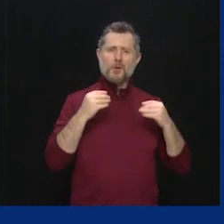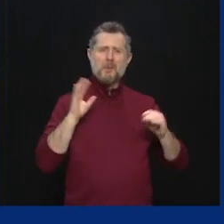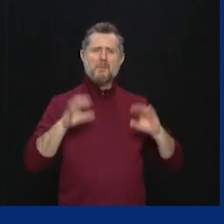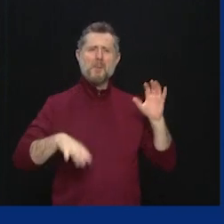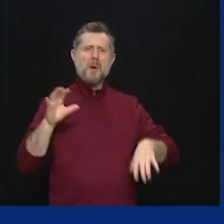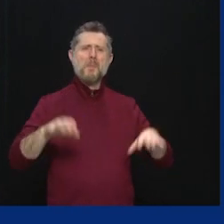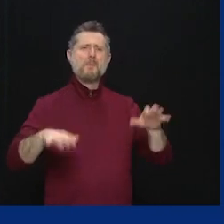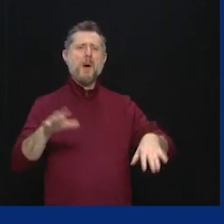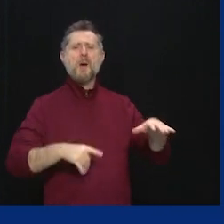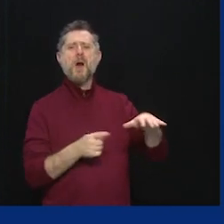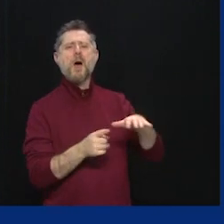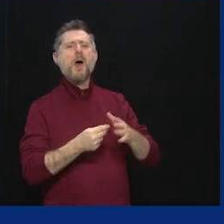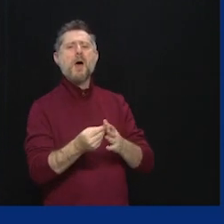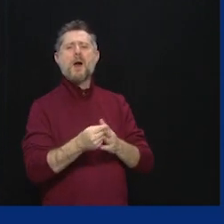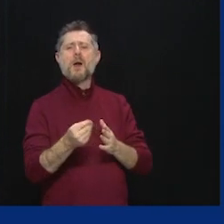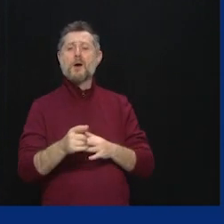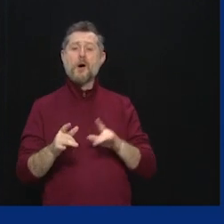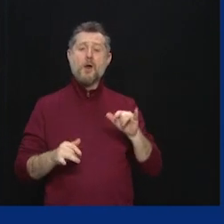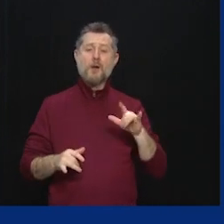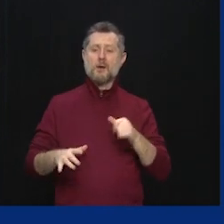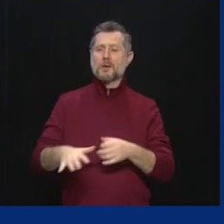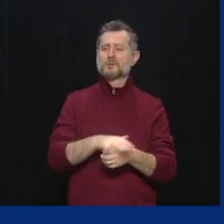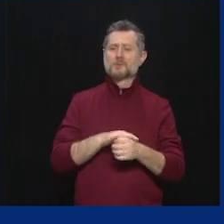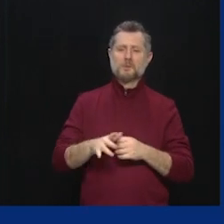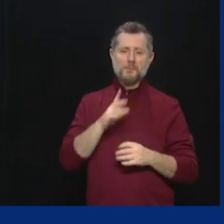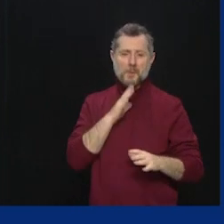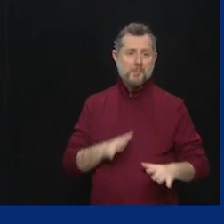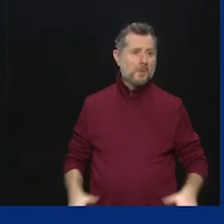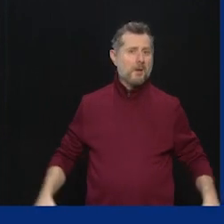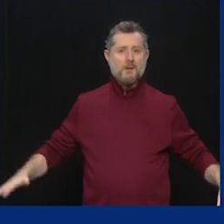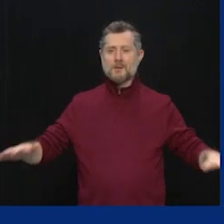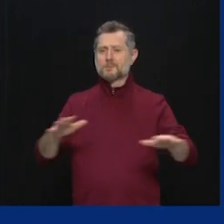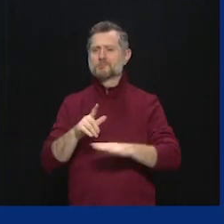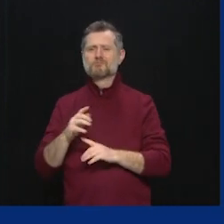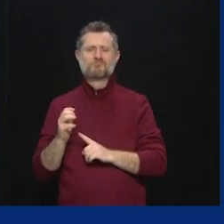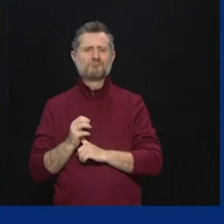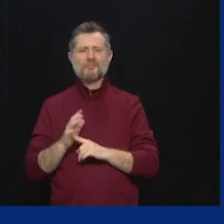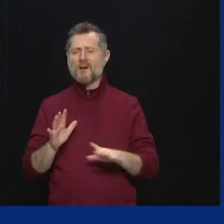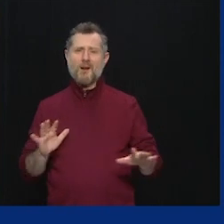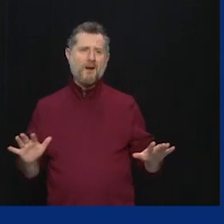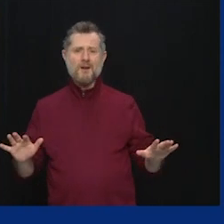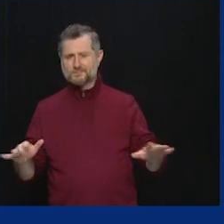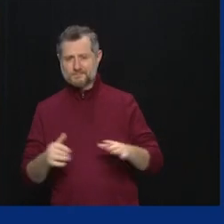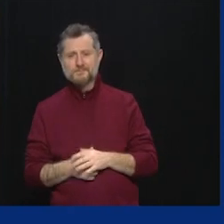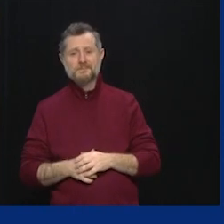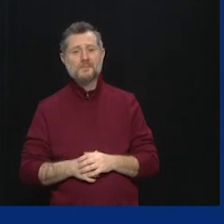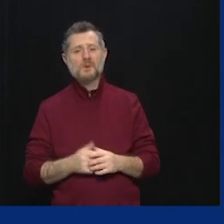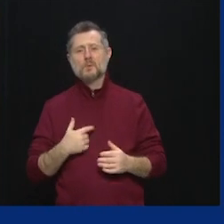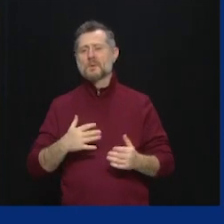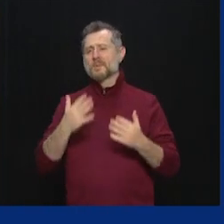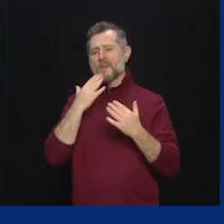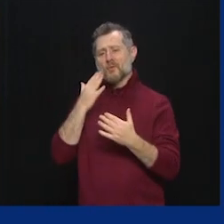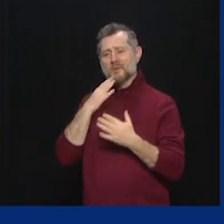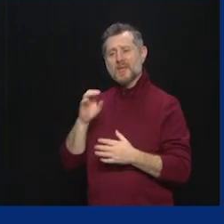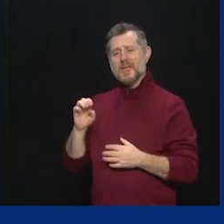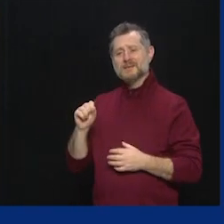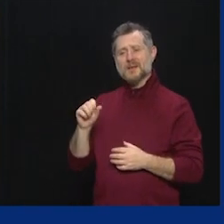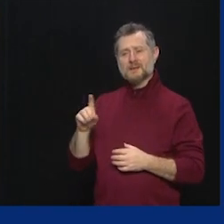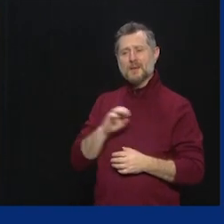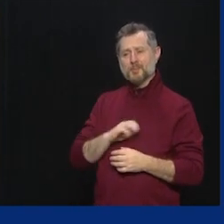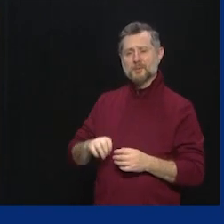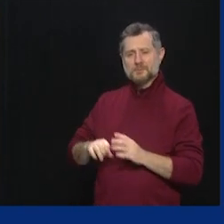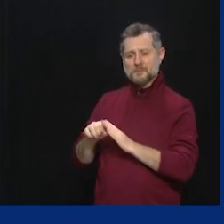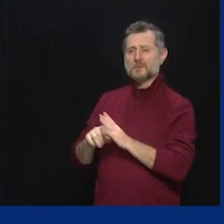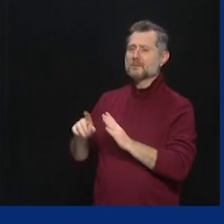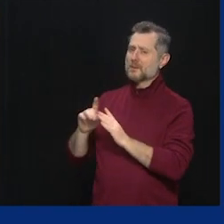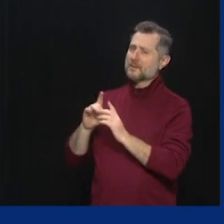beyond. And I want to thank the entire ESD team, and especially Governor Hochul, for your tireless efforts that